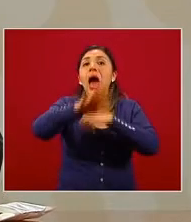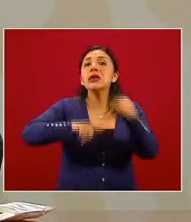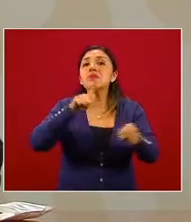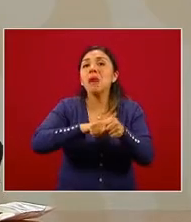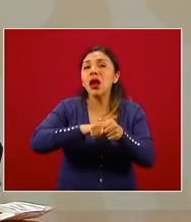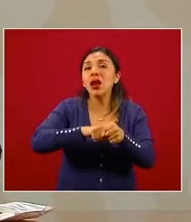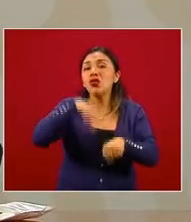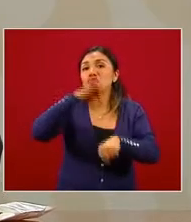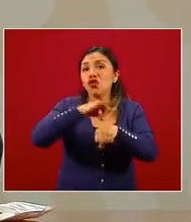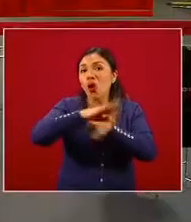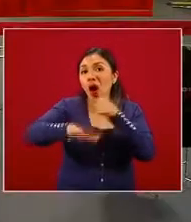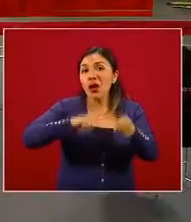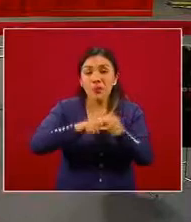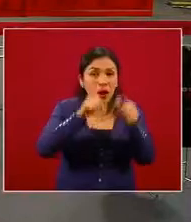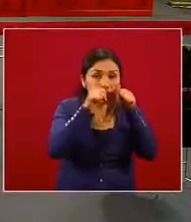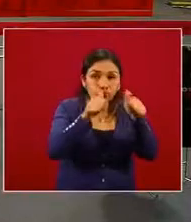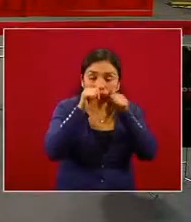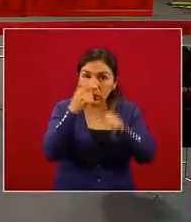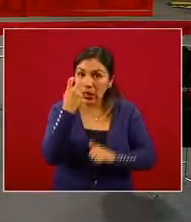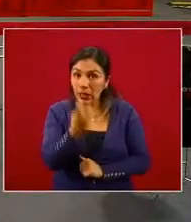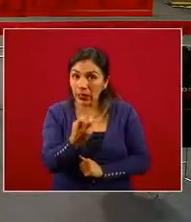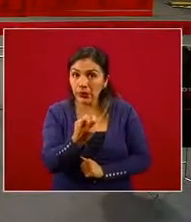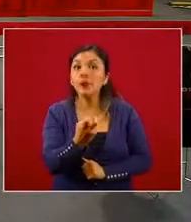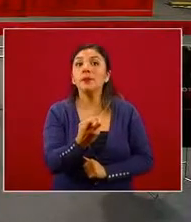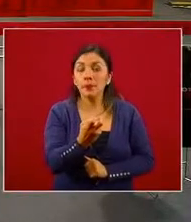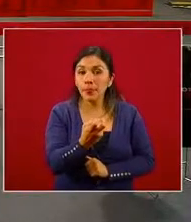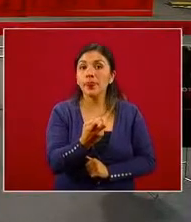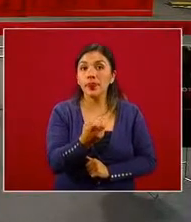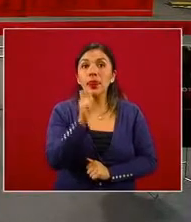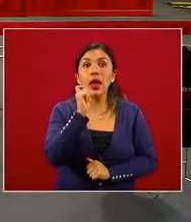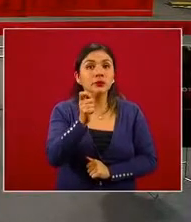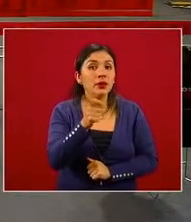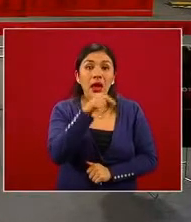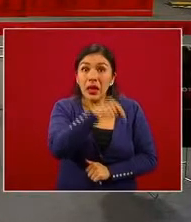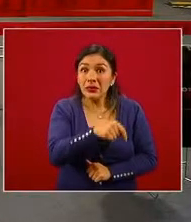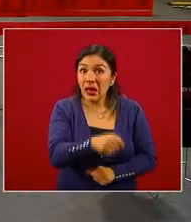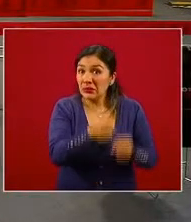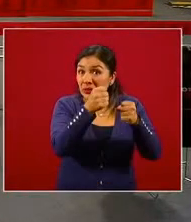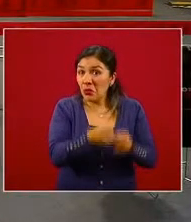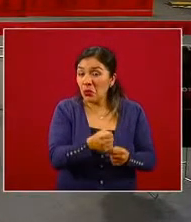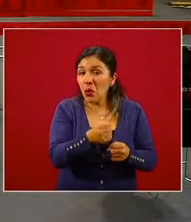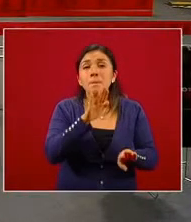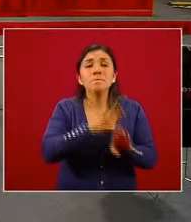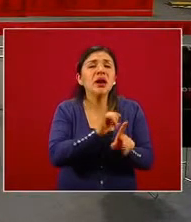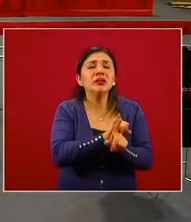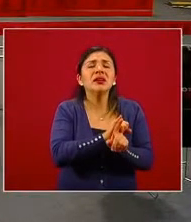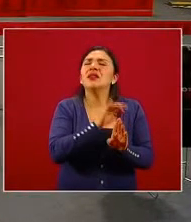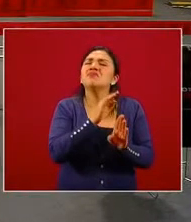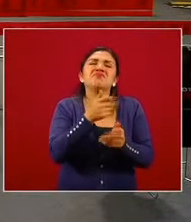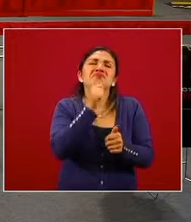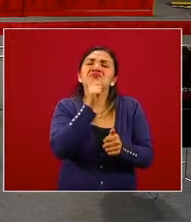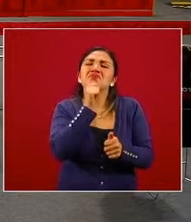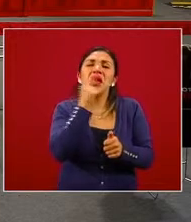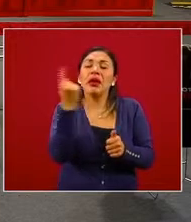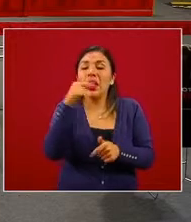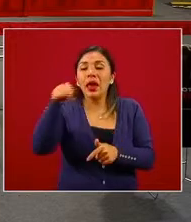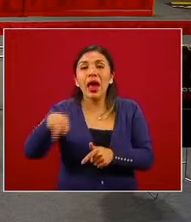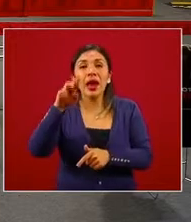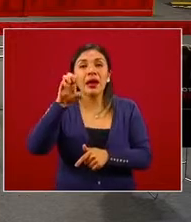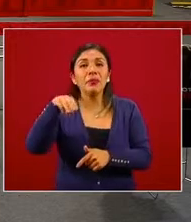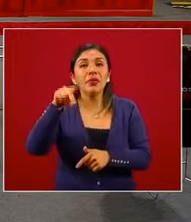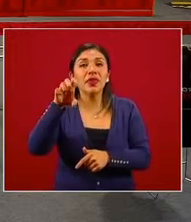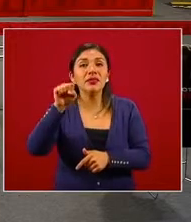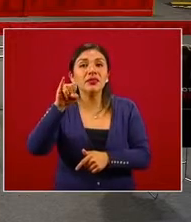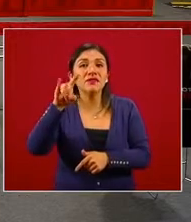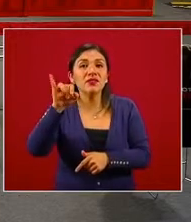in a restricted fashion among humans, but within the veterinary community, it's used quite often. But we are so